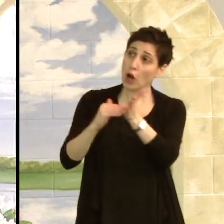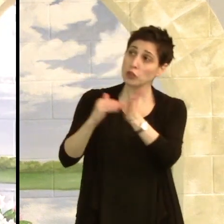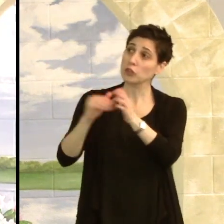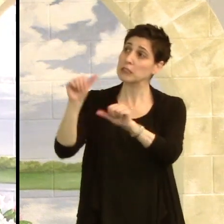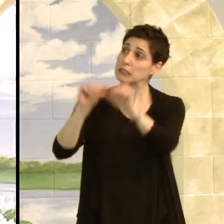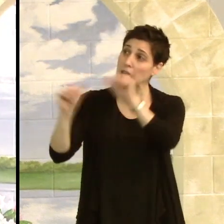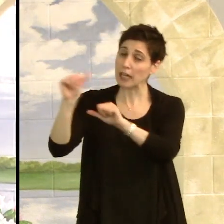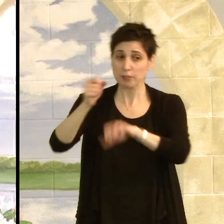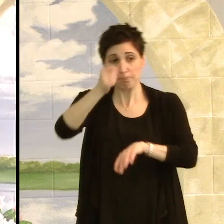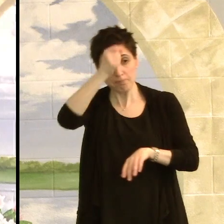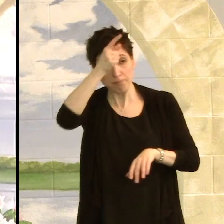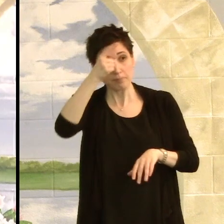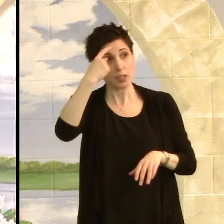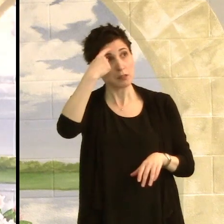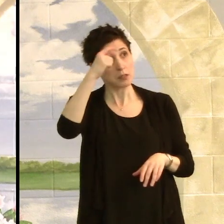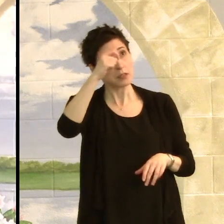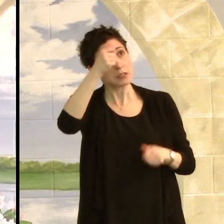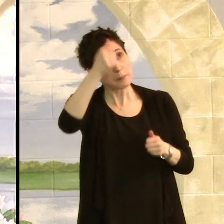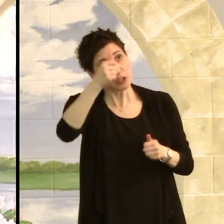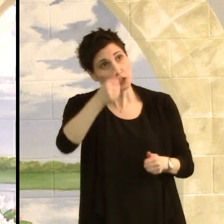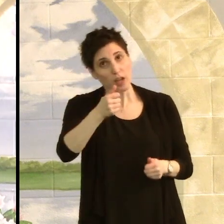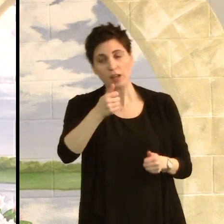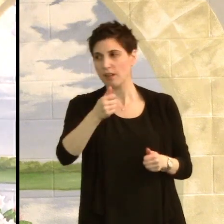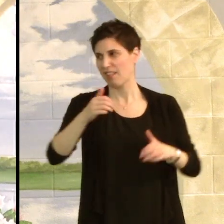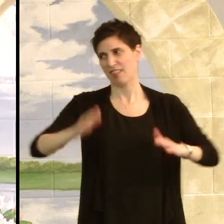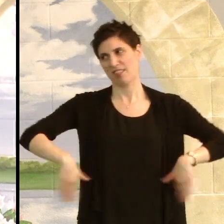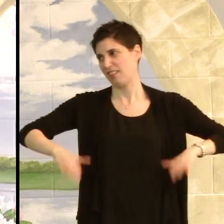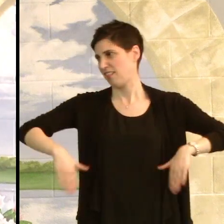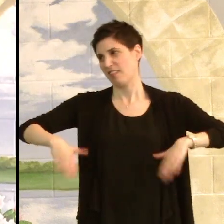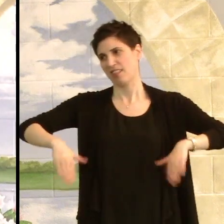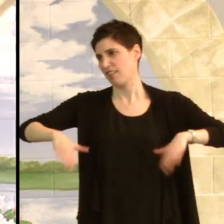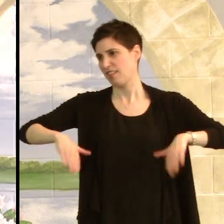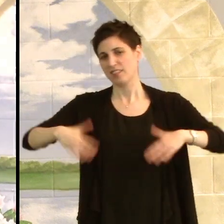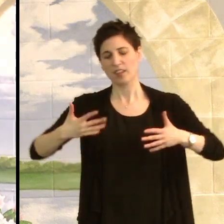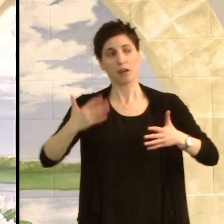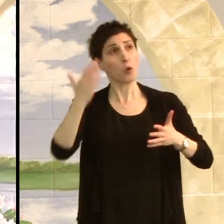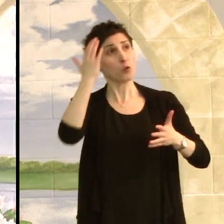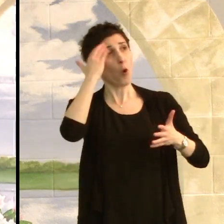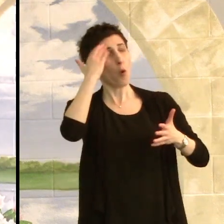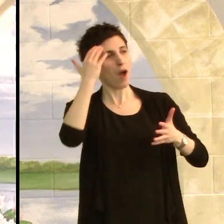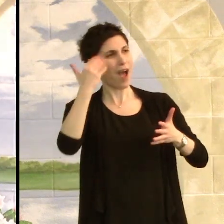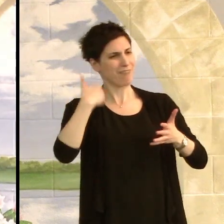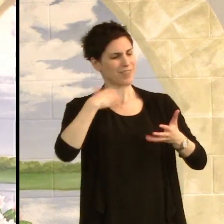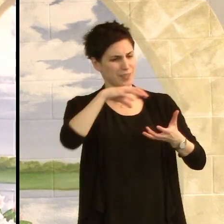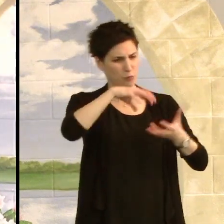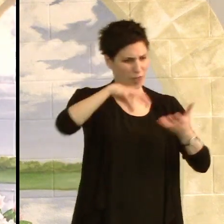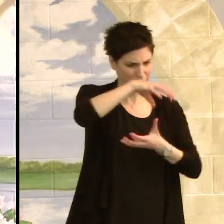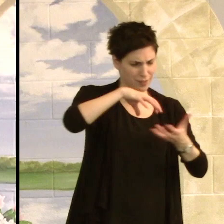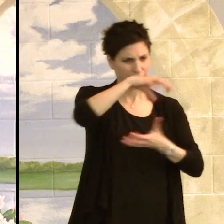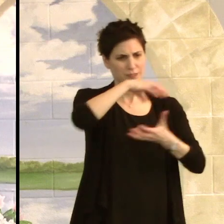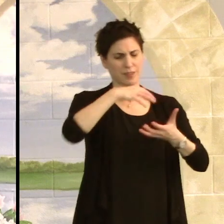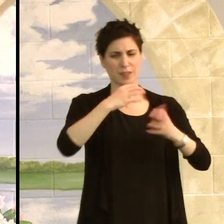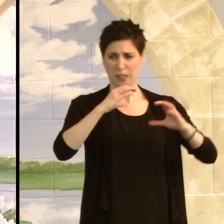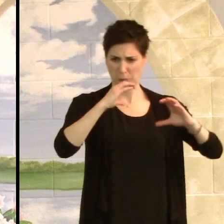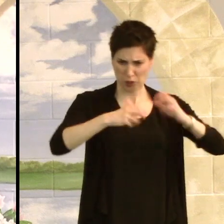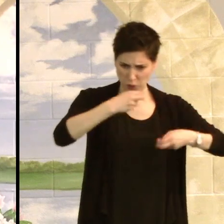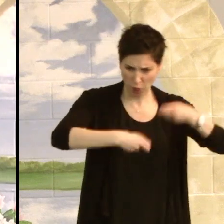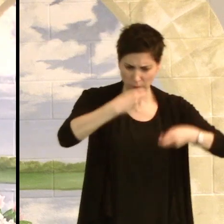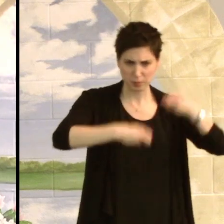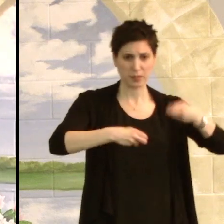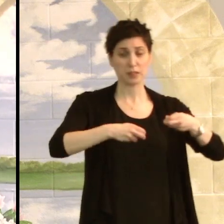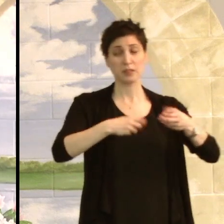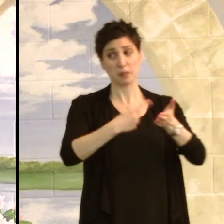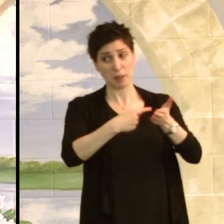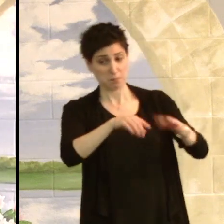Dementia involves memory problems, confusion in thinking, communication issues,